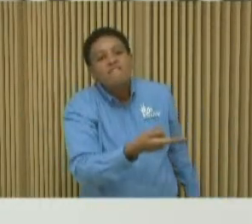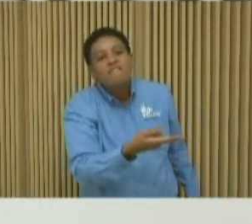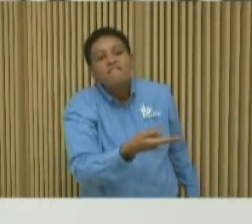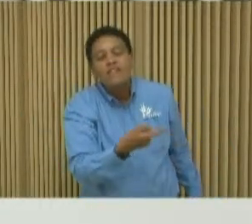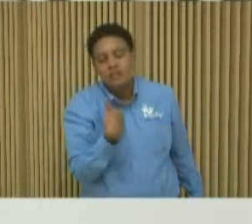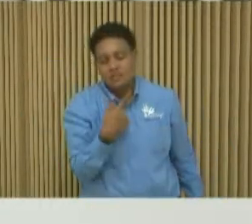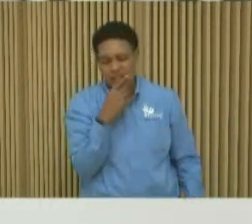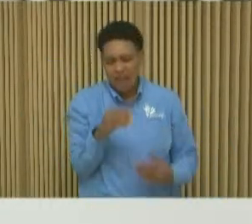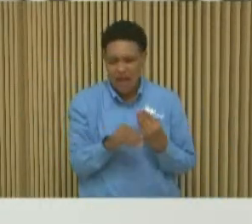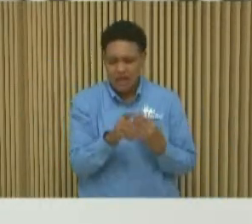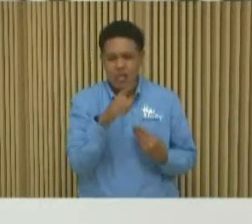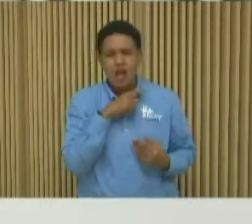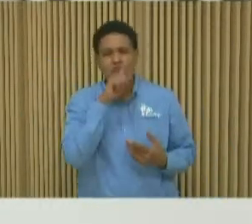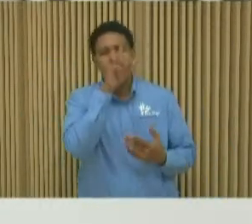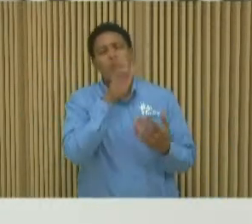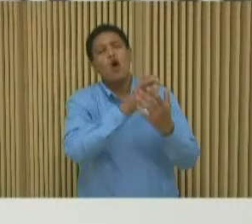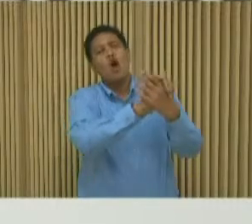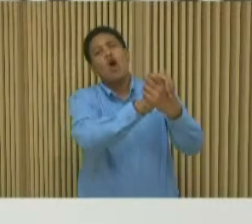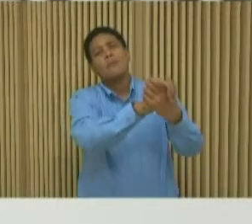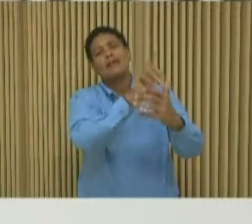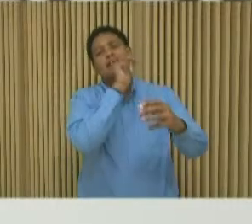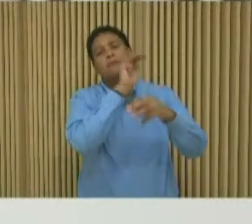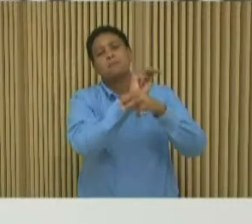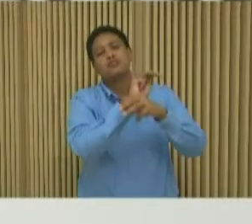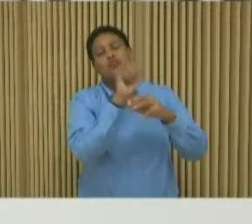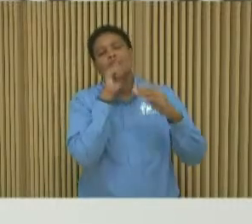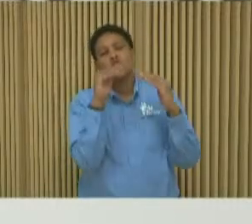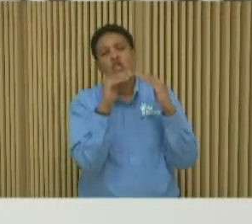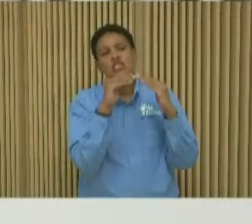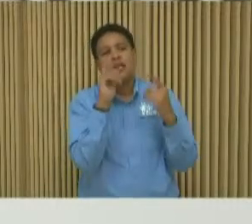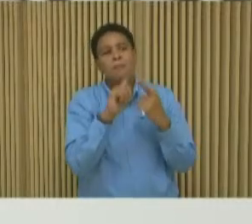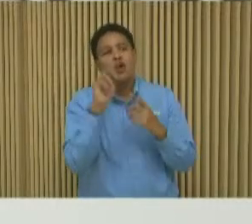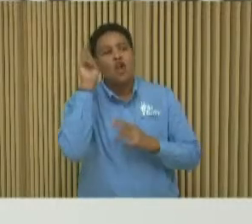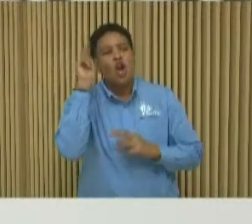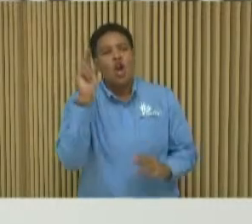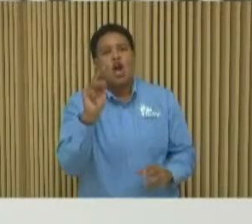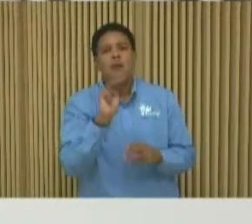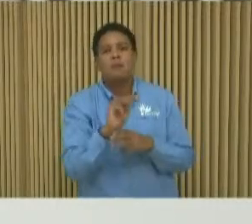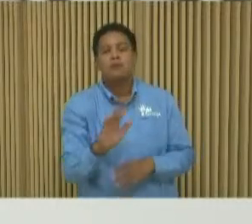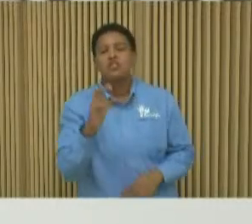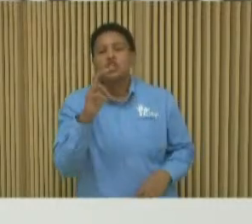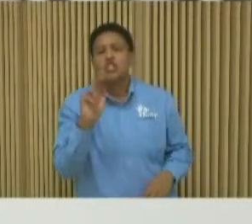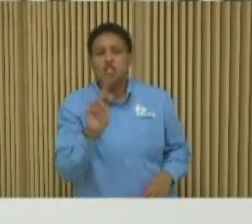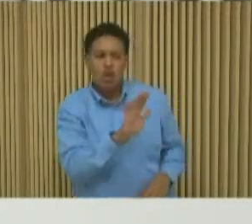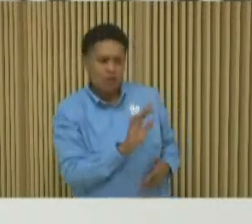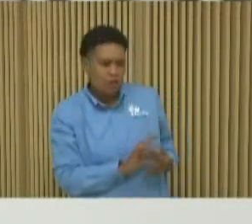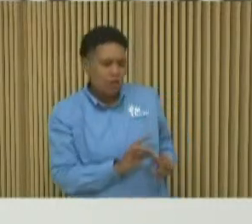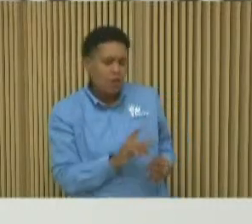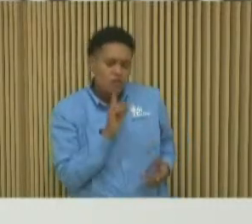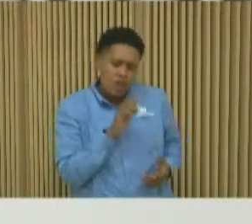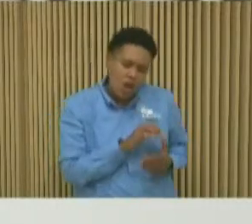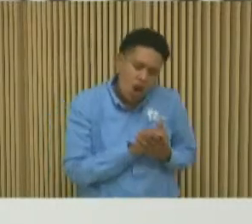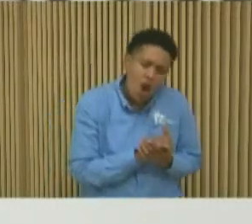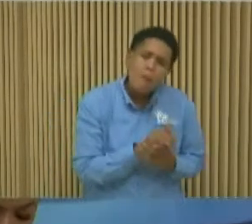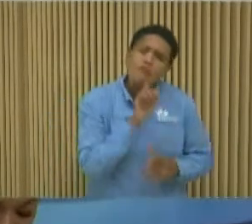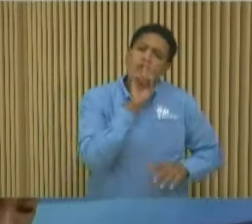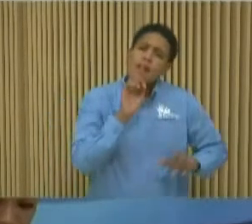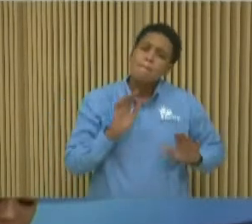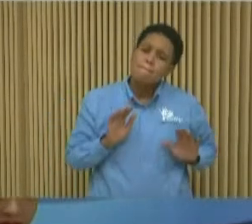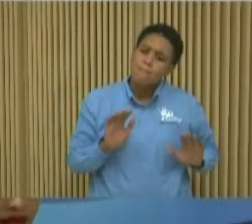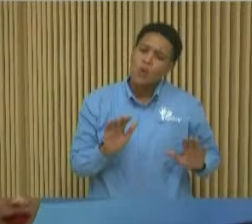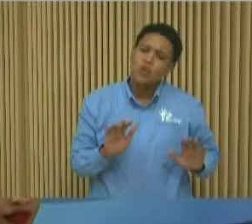I really want to commend the Ministry of Justice and the Honorable Minister Chuck for really pushing